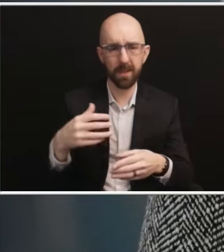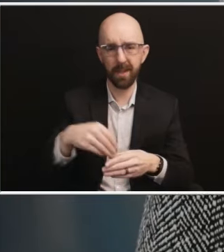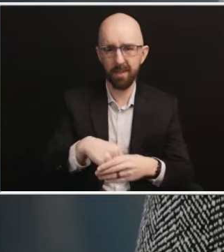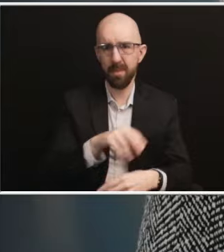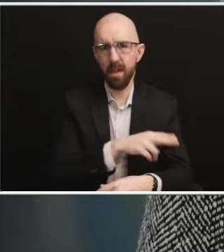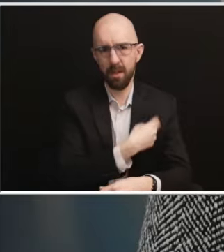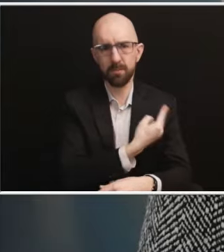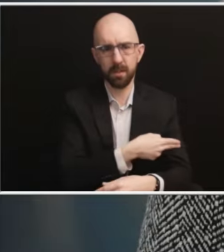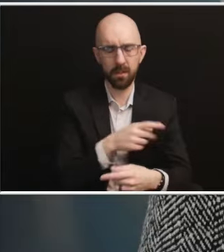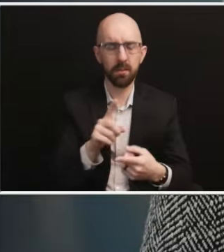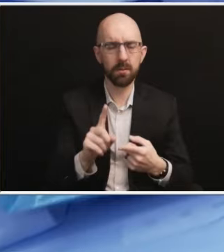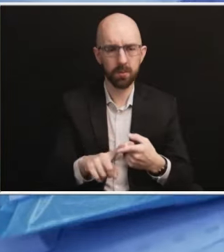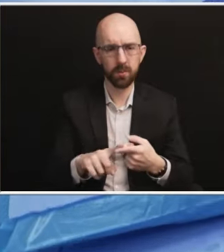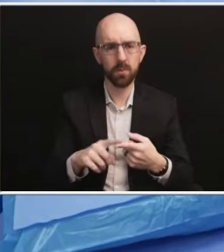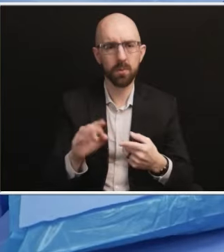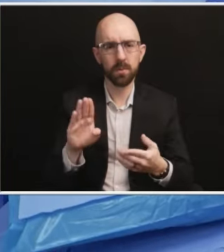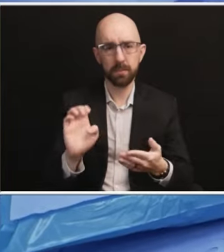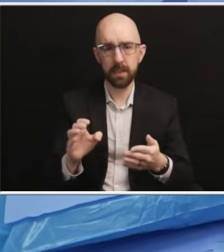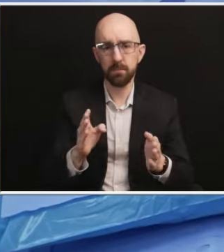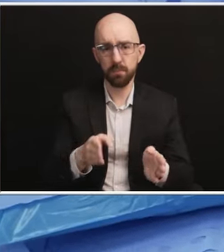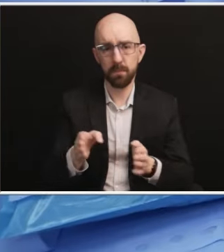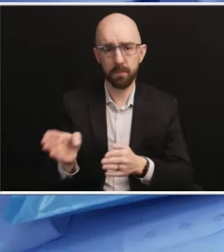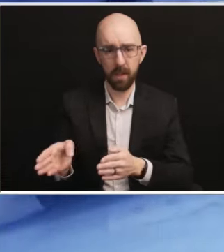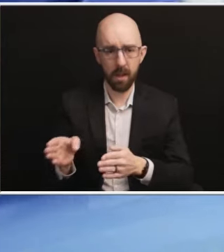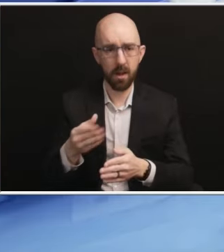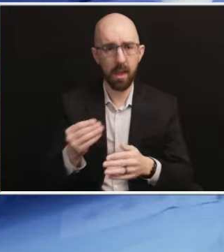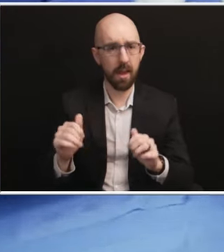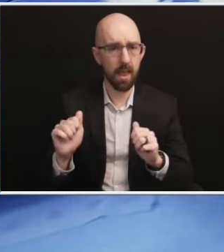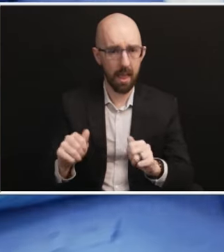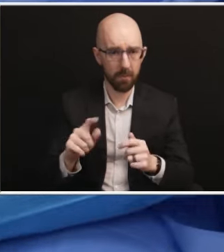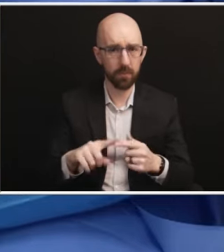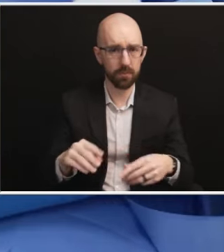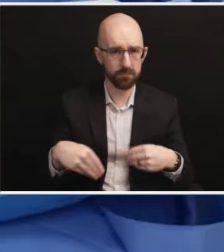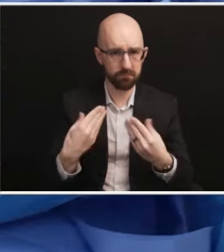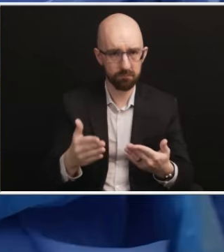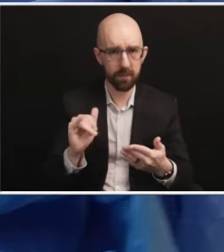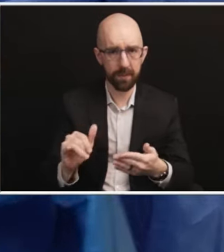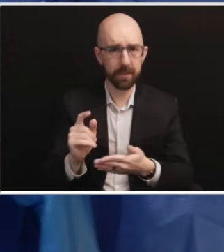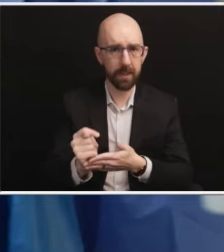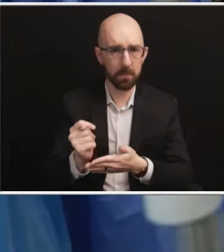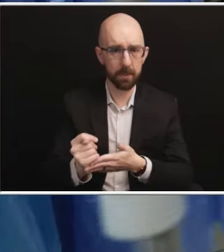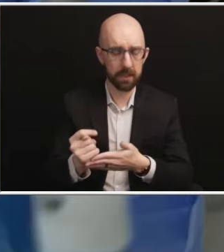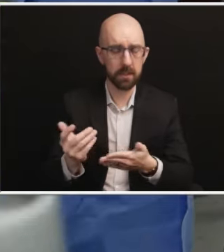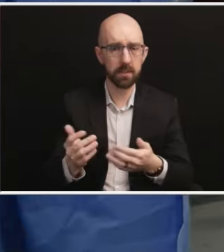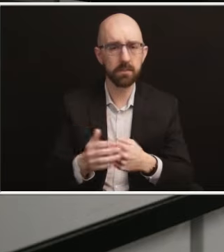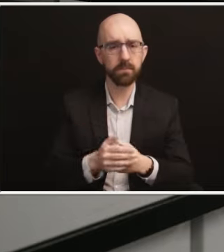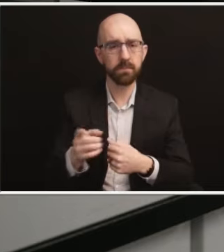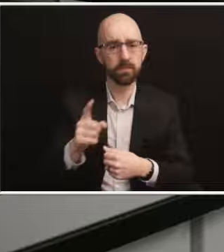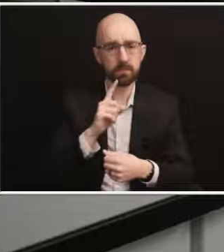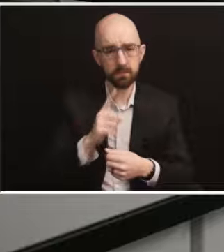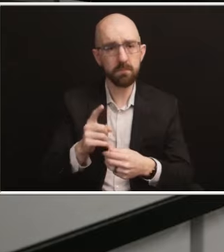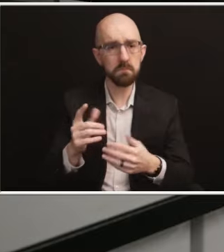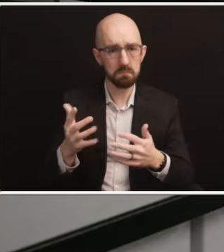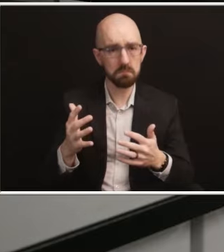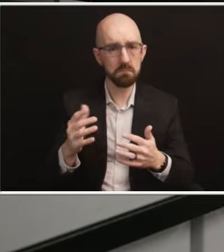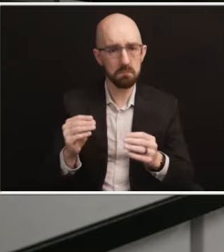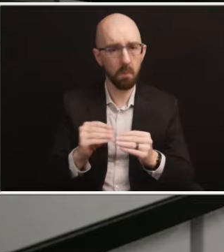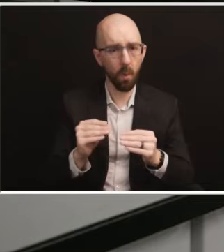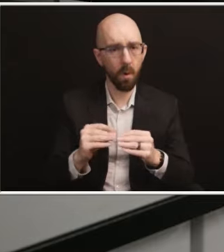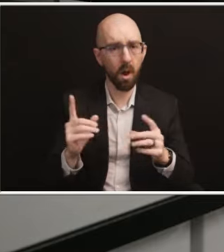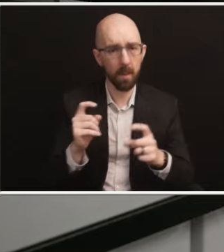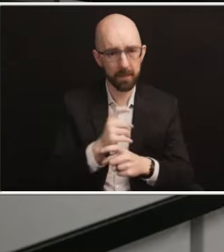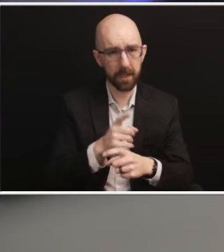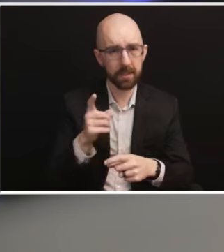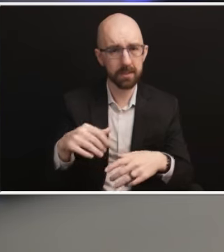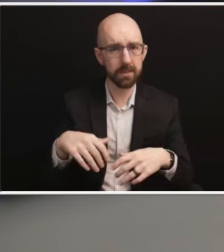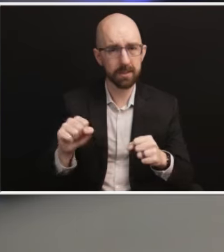to be prepared and able to administer these therapies. They are somewhat more complex. They take a